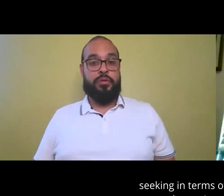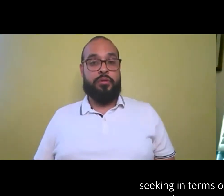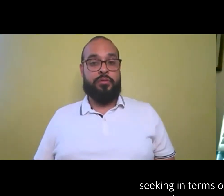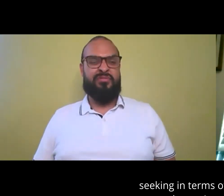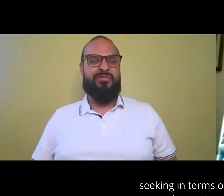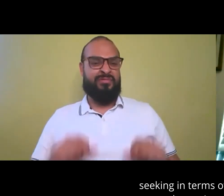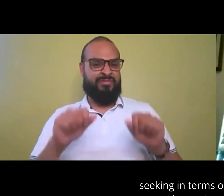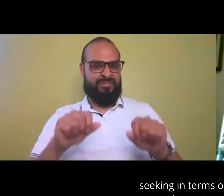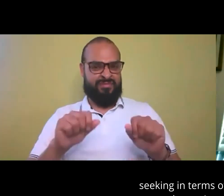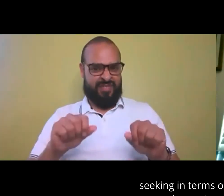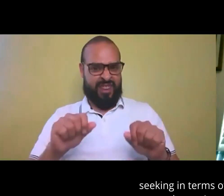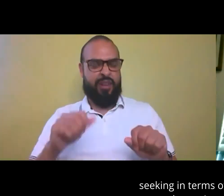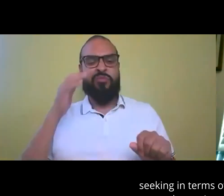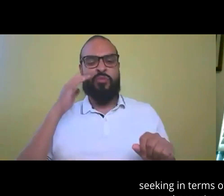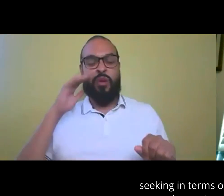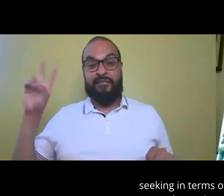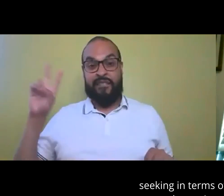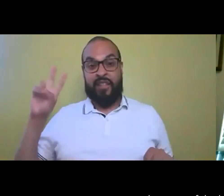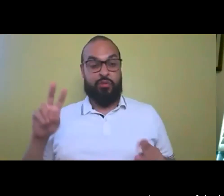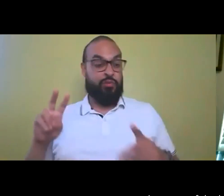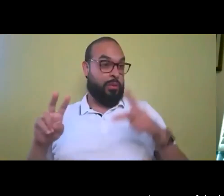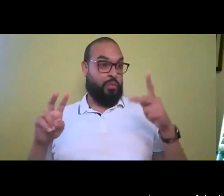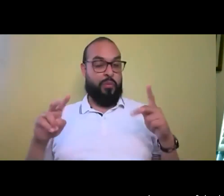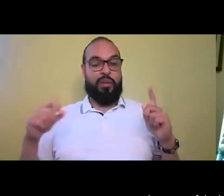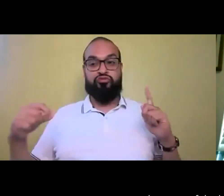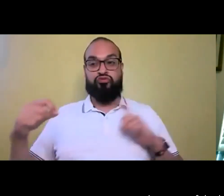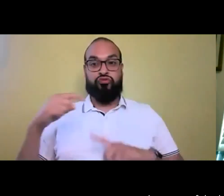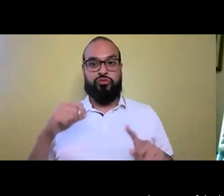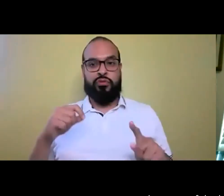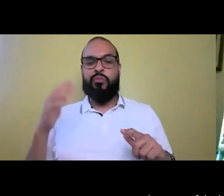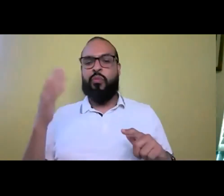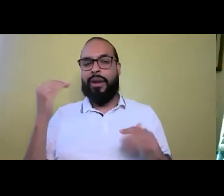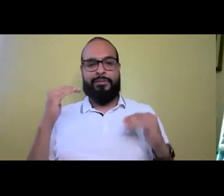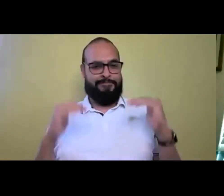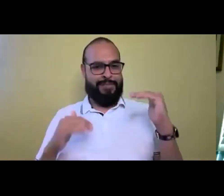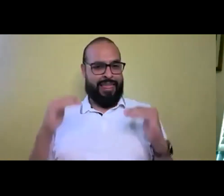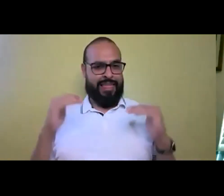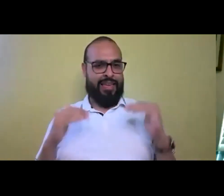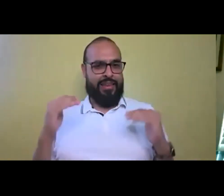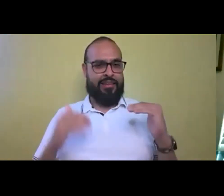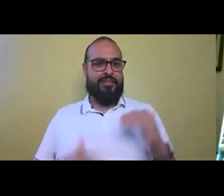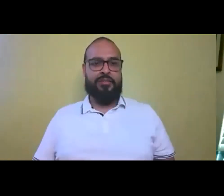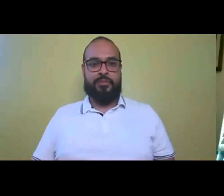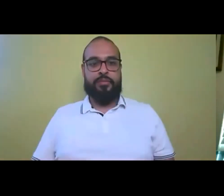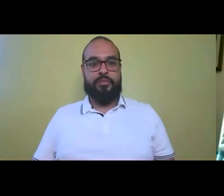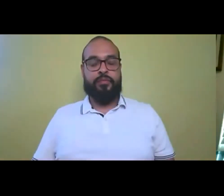terms of the vestibular and proprioceptive inputs because of the balance piece.